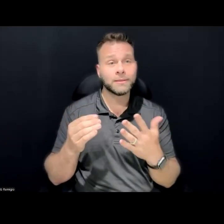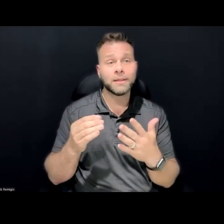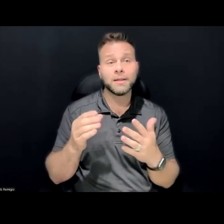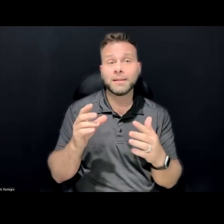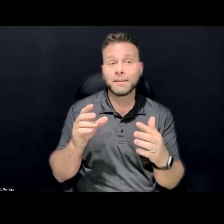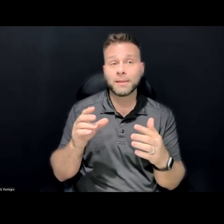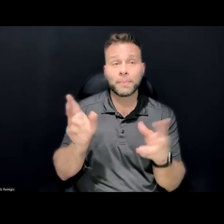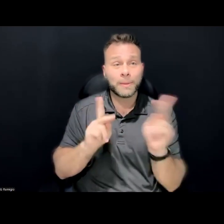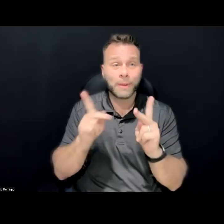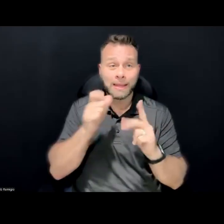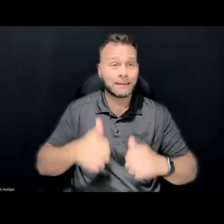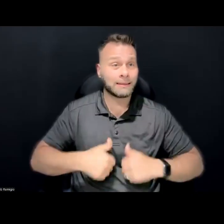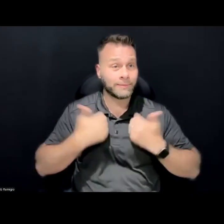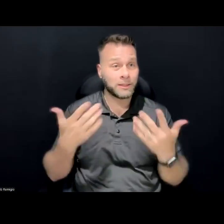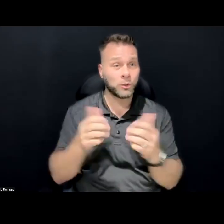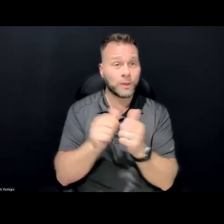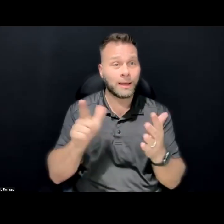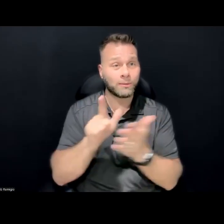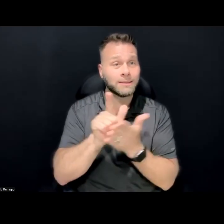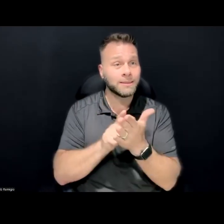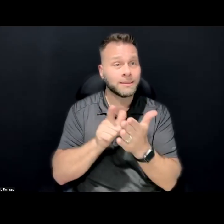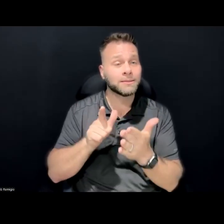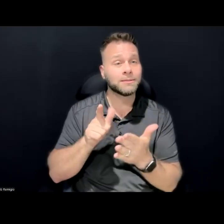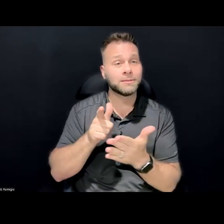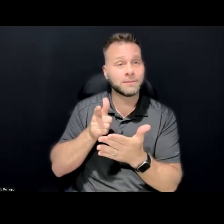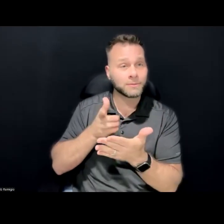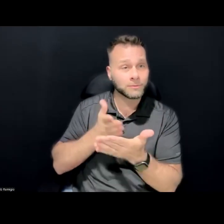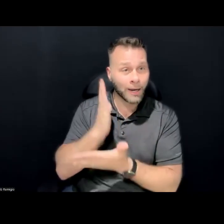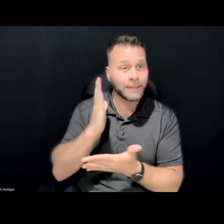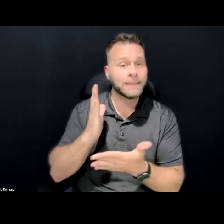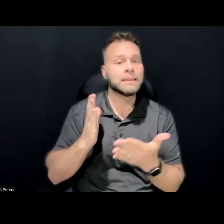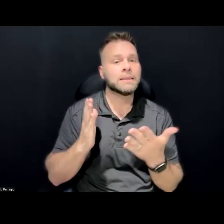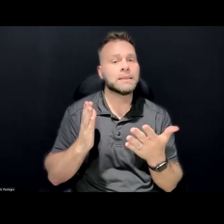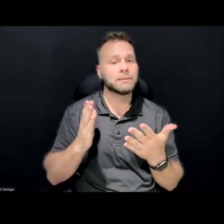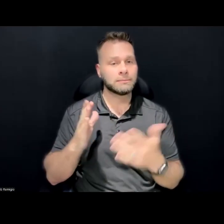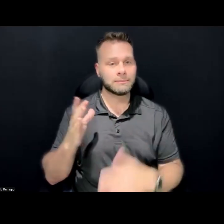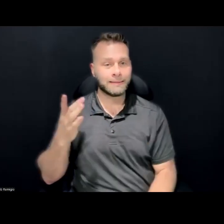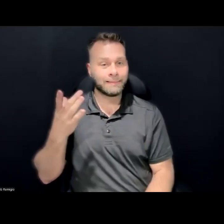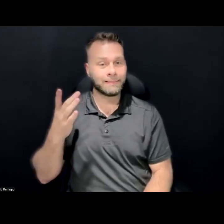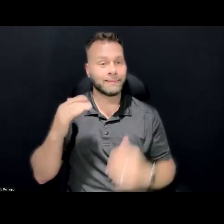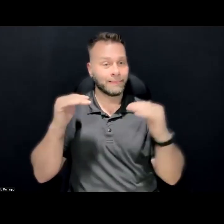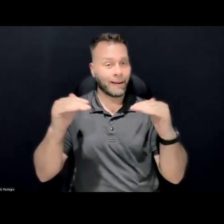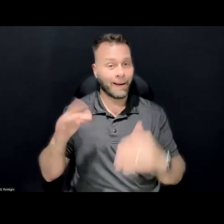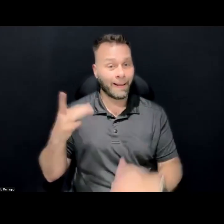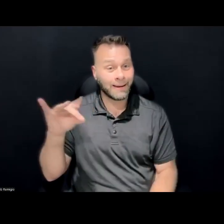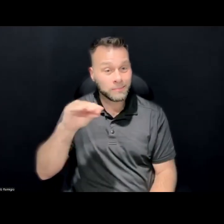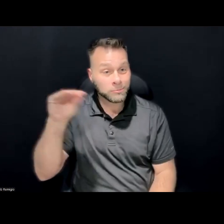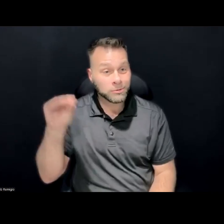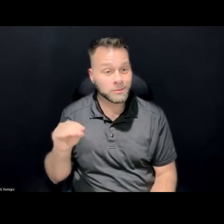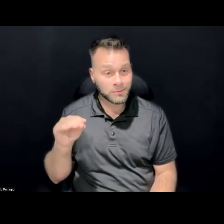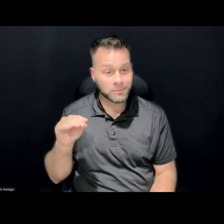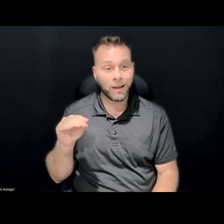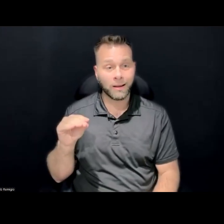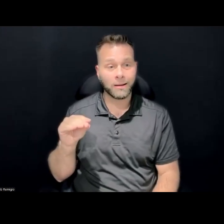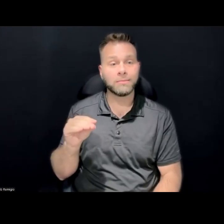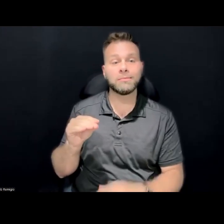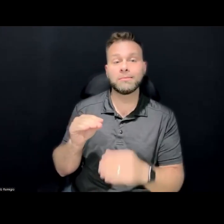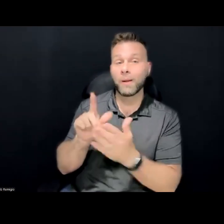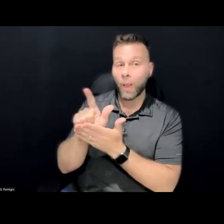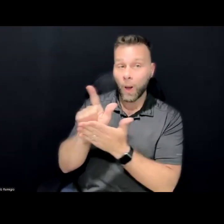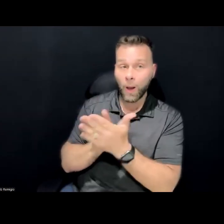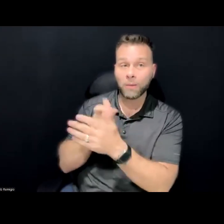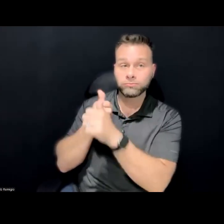immigrants, adults, and 18% of lawful present immigrants, adults, are uninsured, compared to 60%